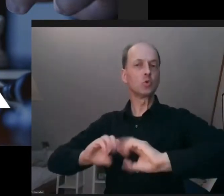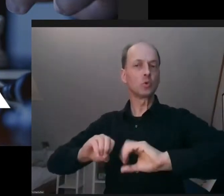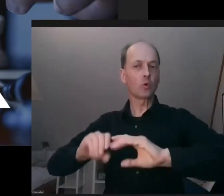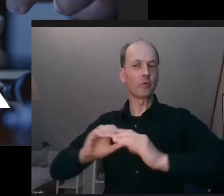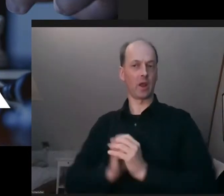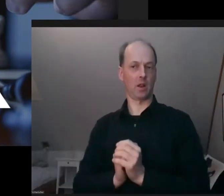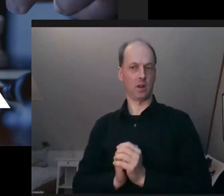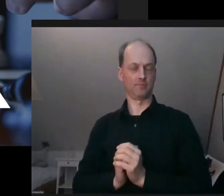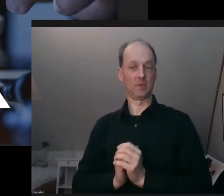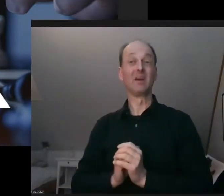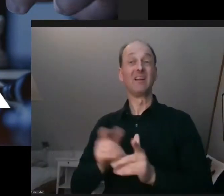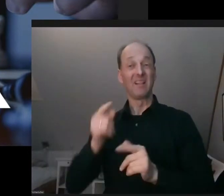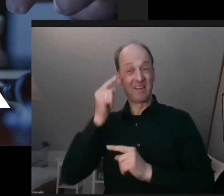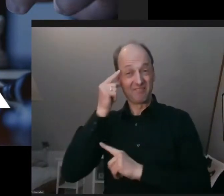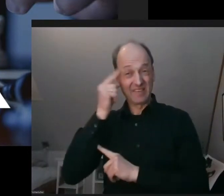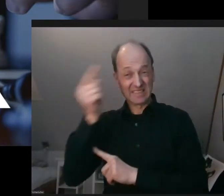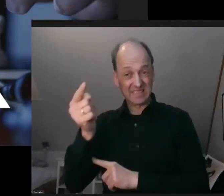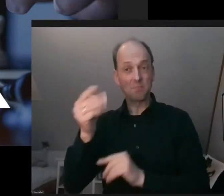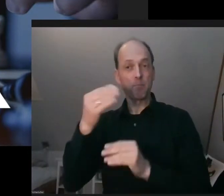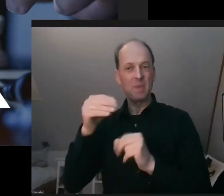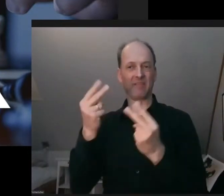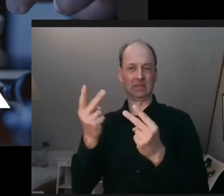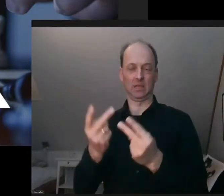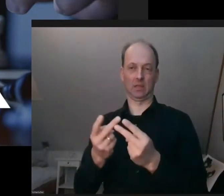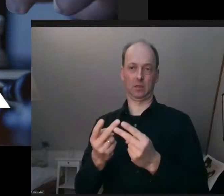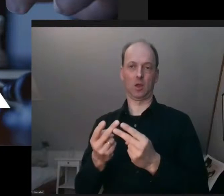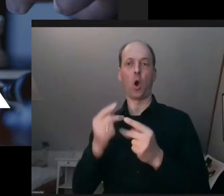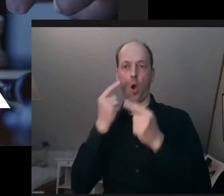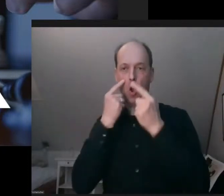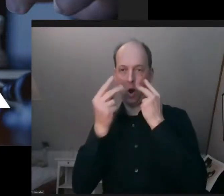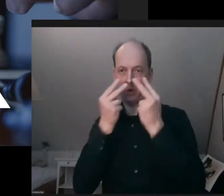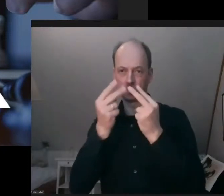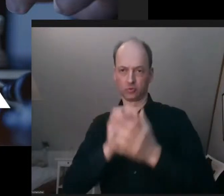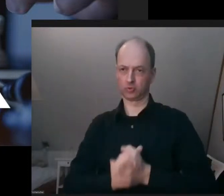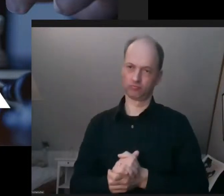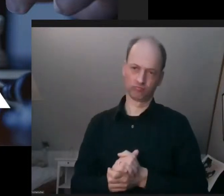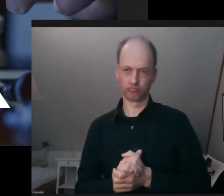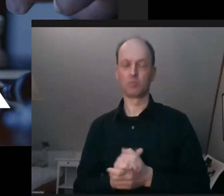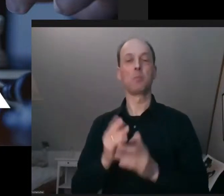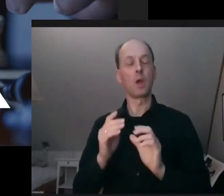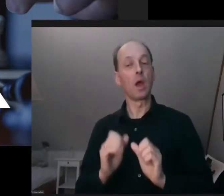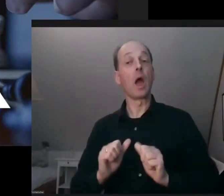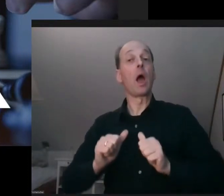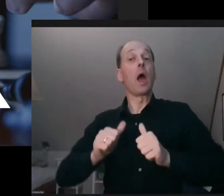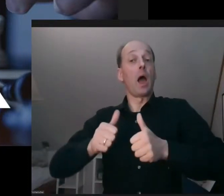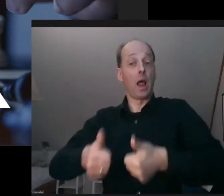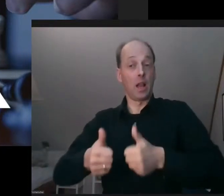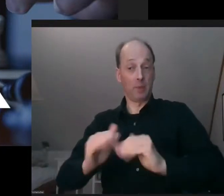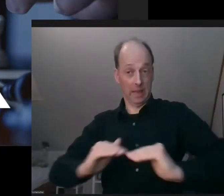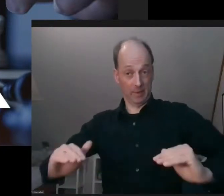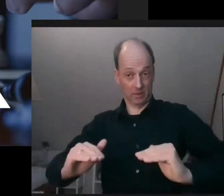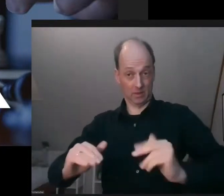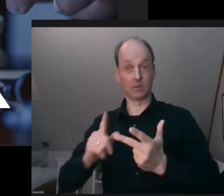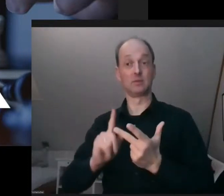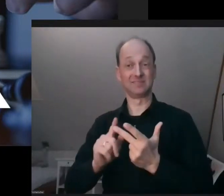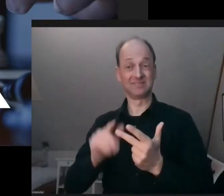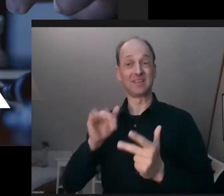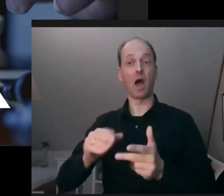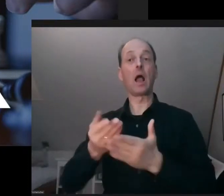All the knowledge comes before optics. At help level, we build